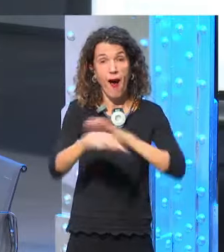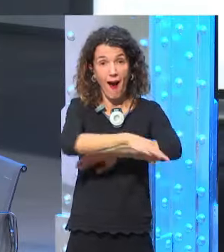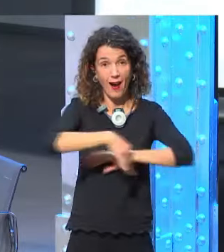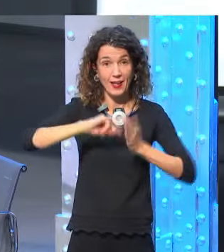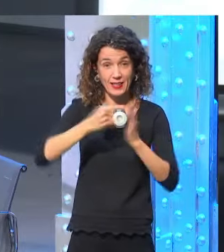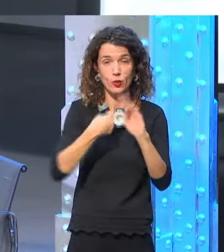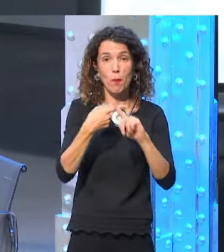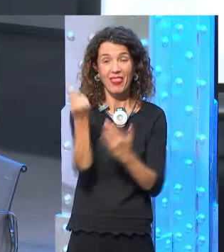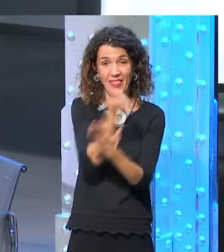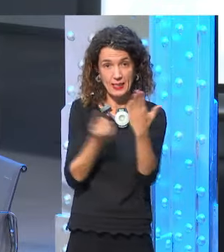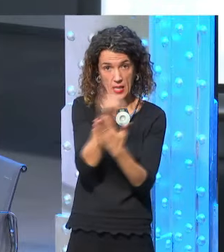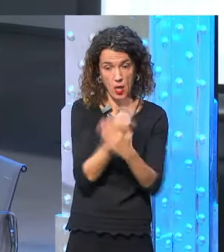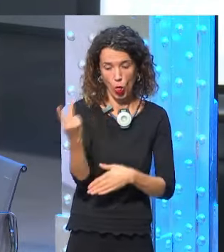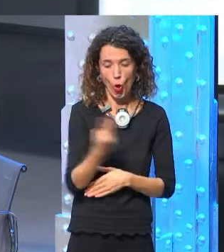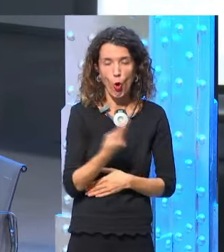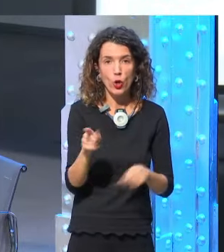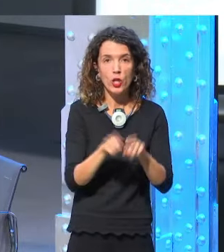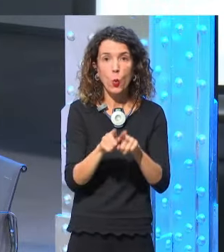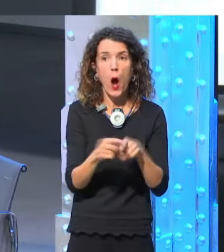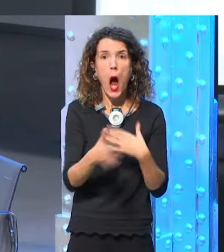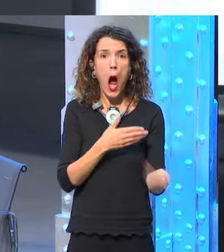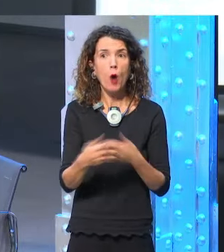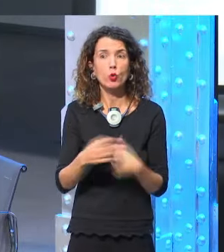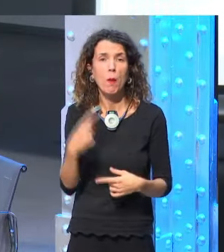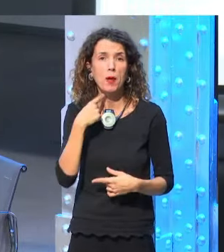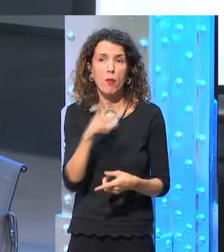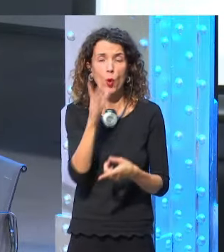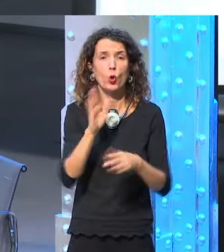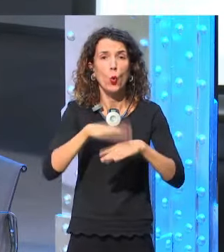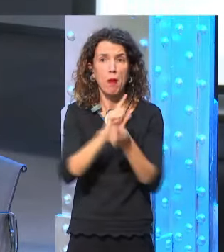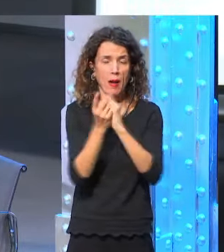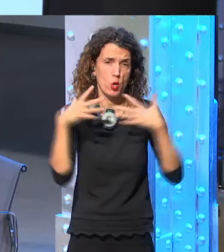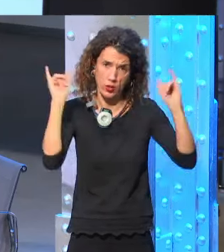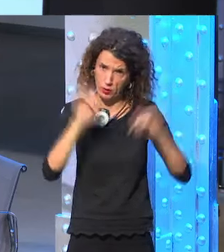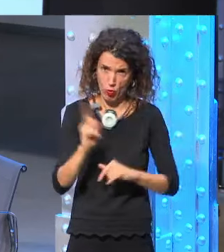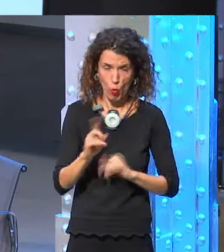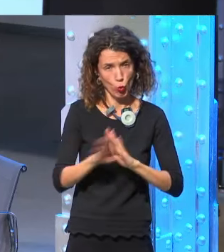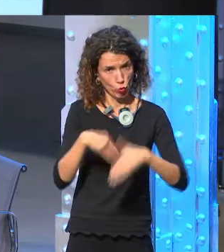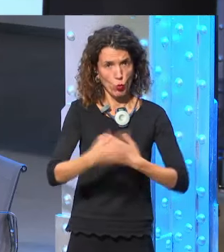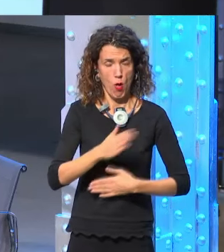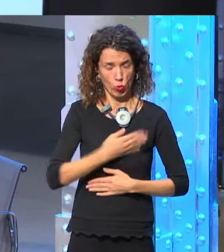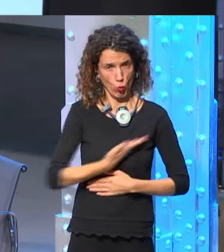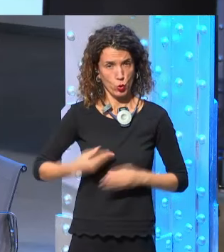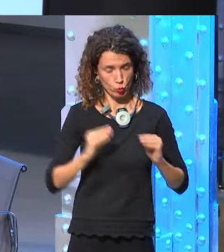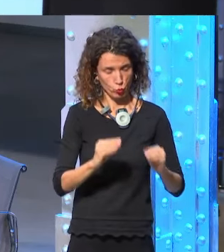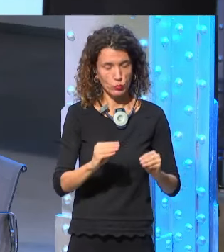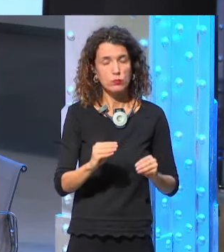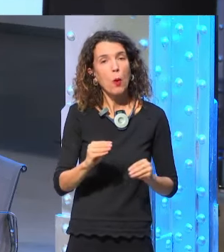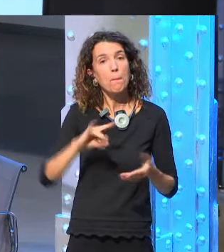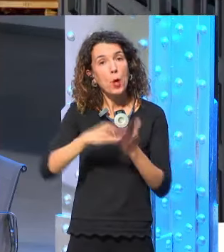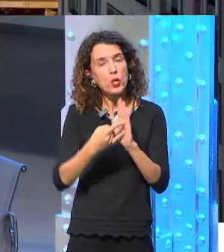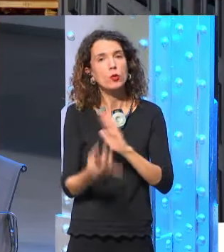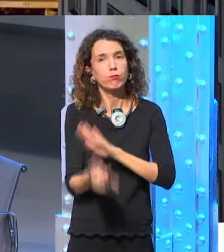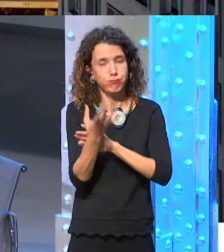lose authorship through that change. That's what I want to indicate here. We've done other projects where we